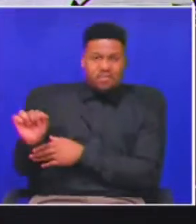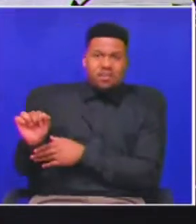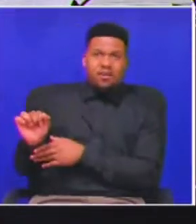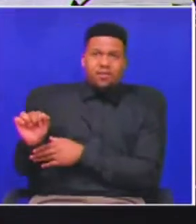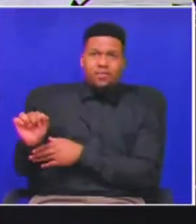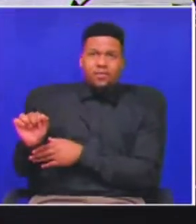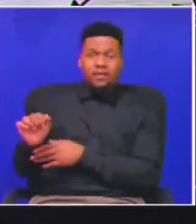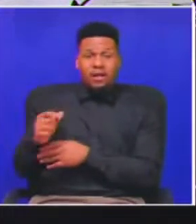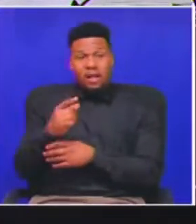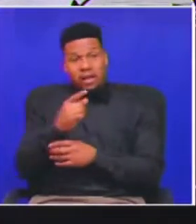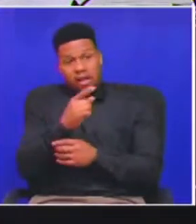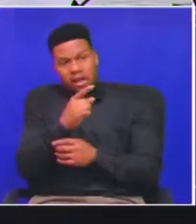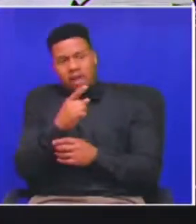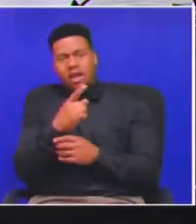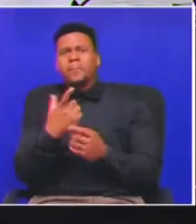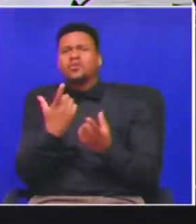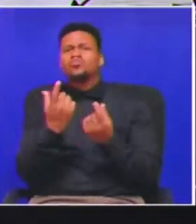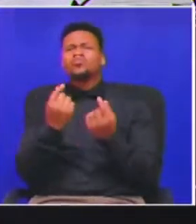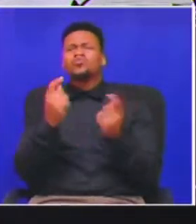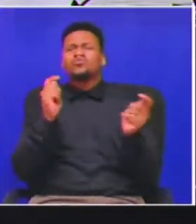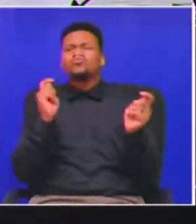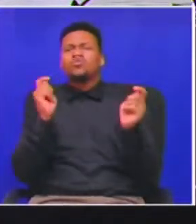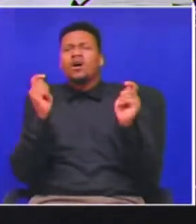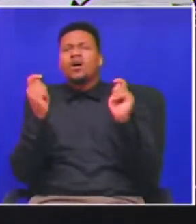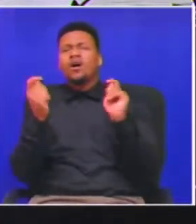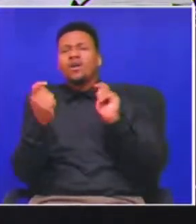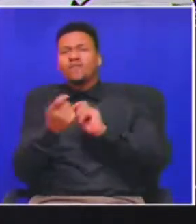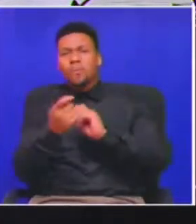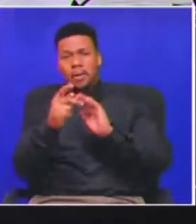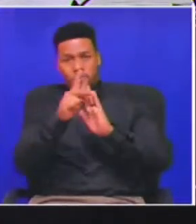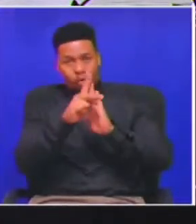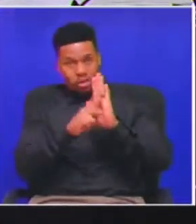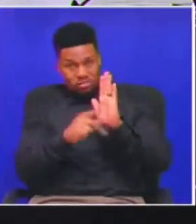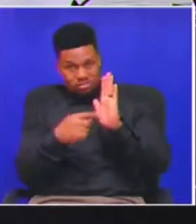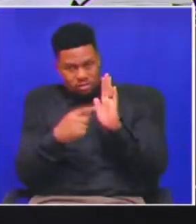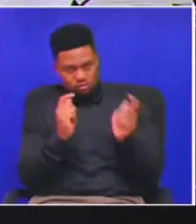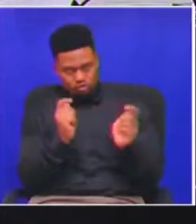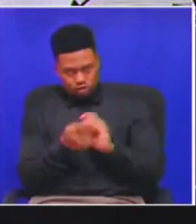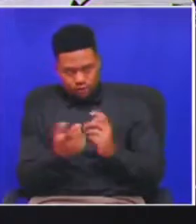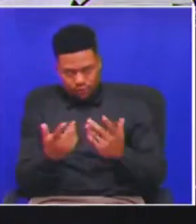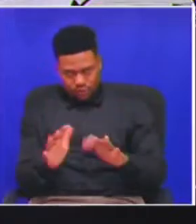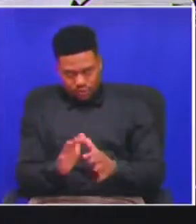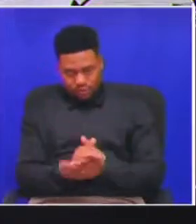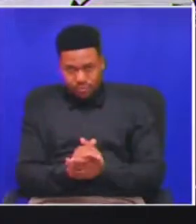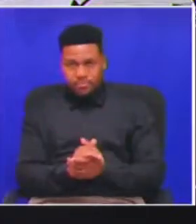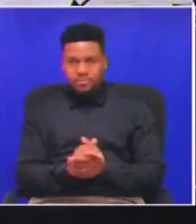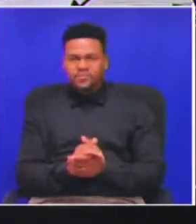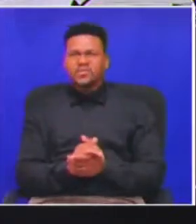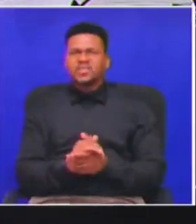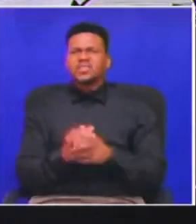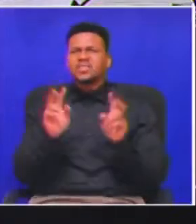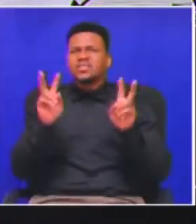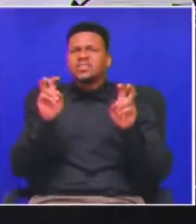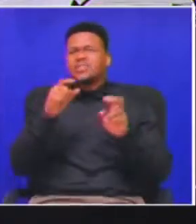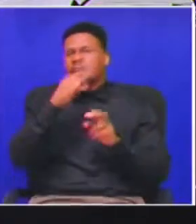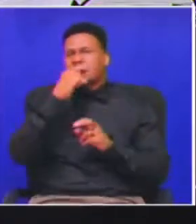a transformational policy change, which they call Bumiputra.